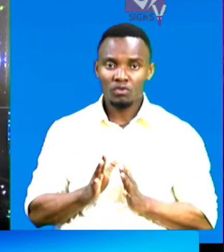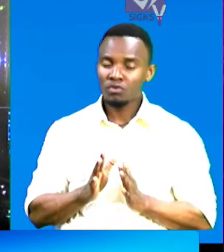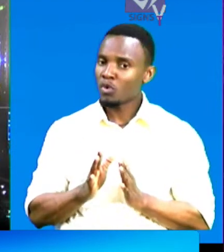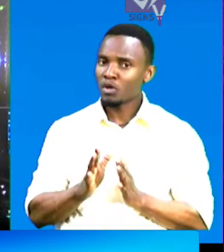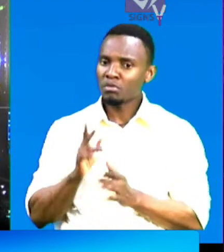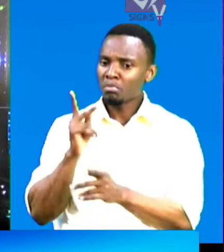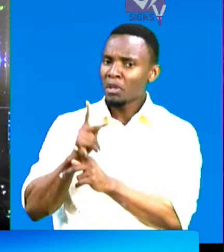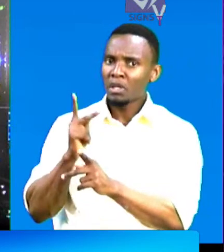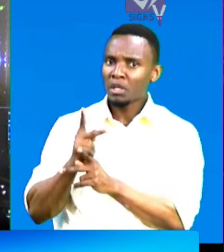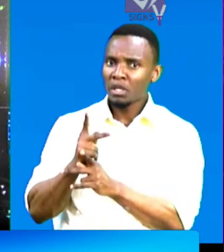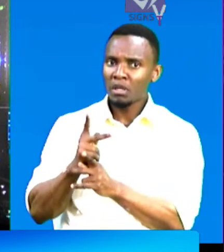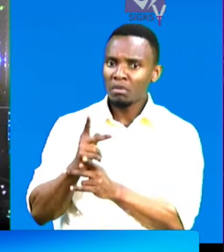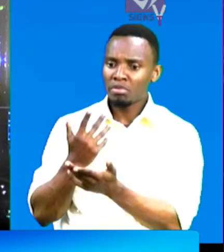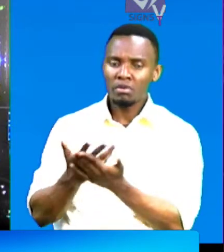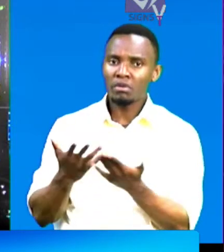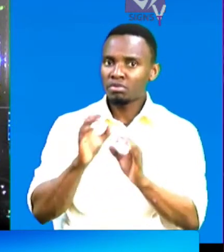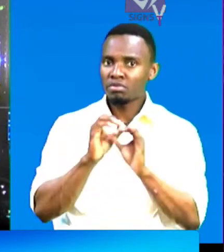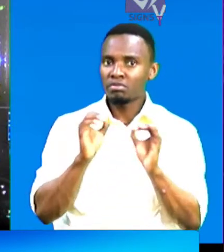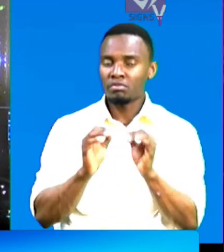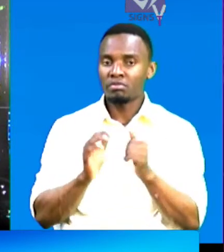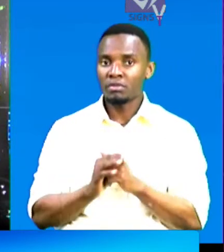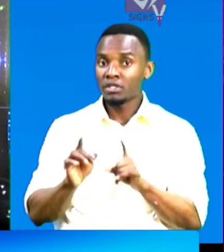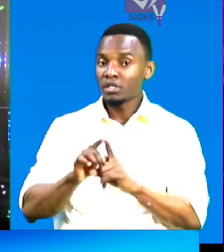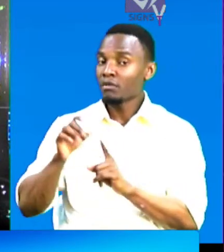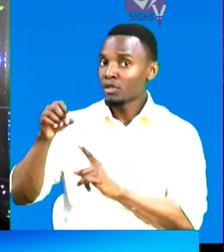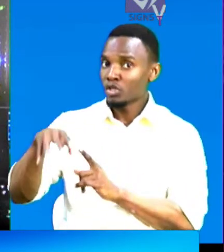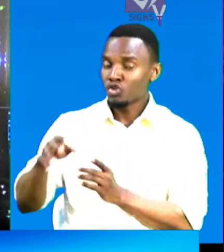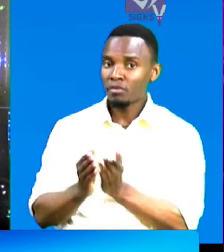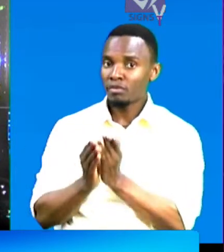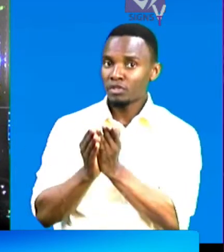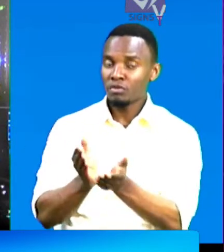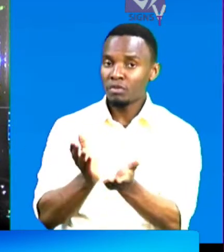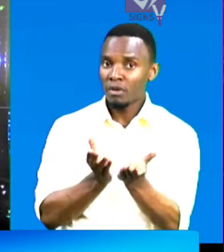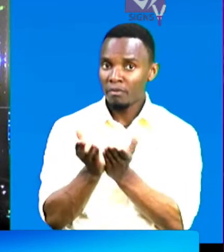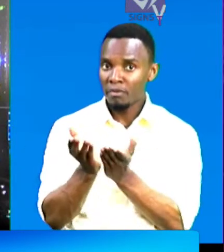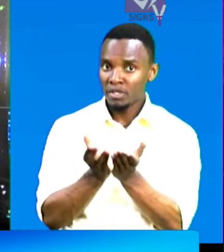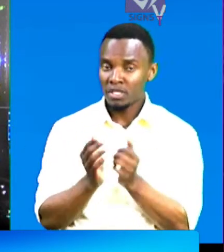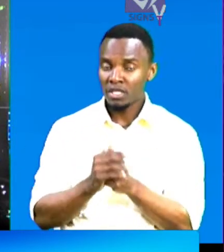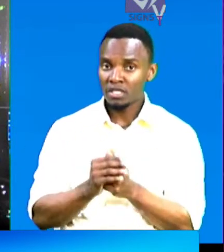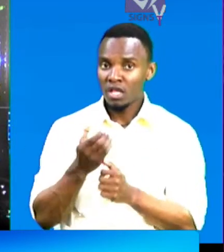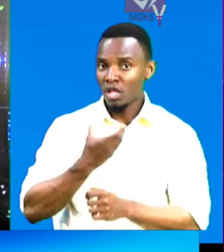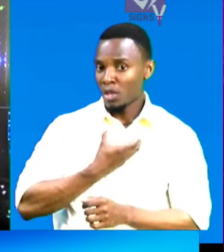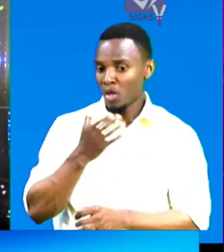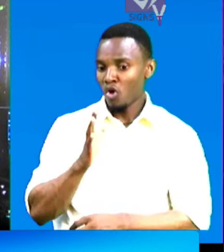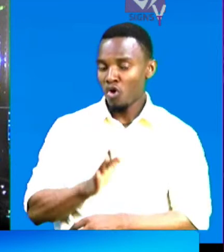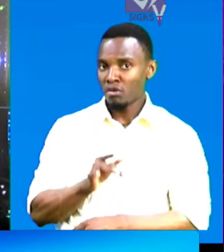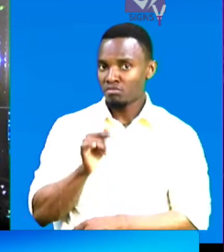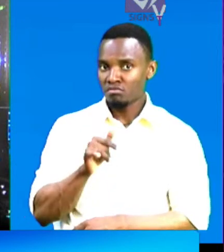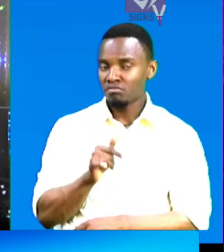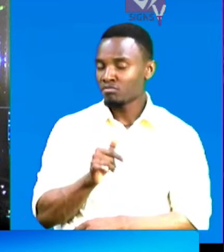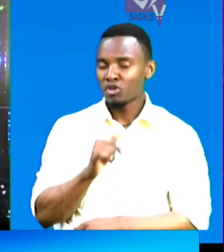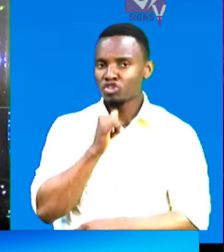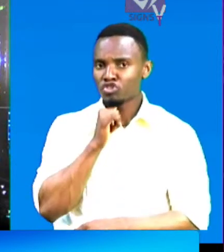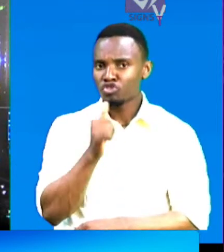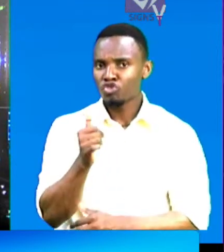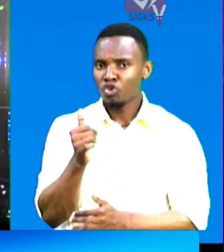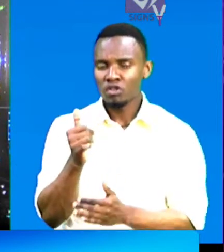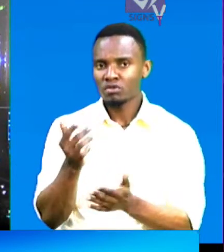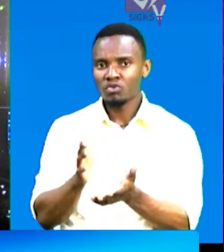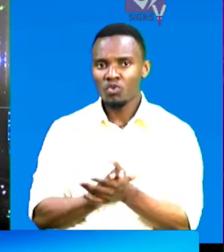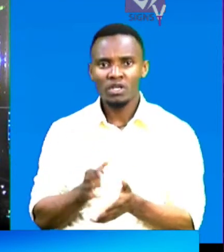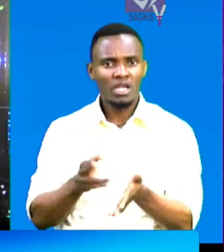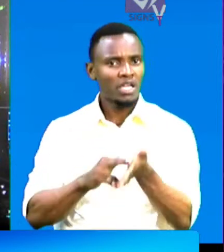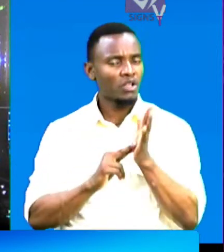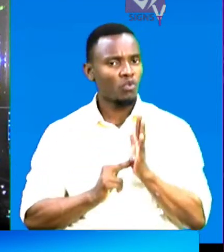inventory. So in the drop shipping business, the retailer is not required to fulfill